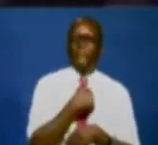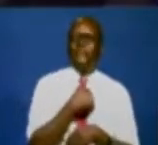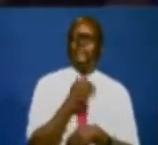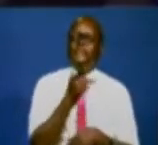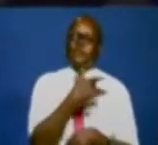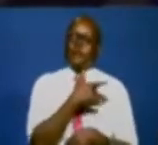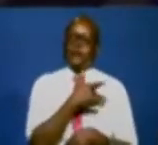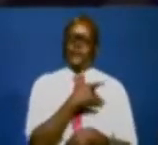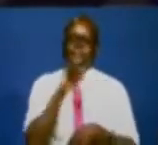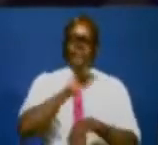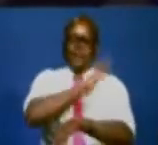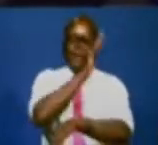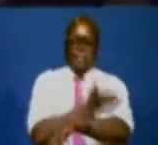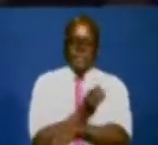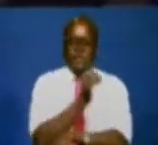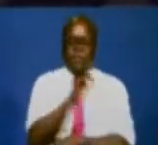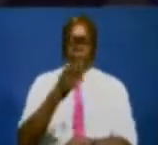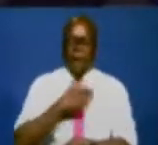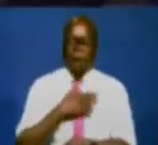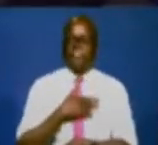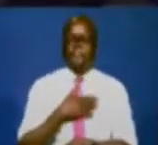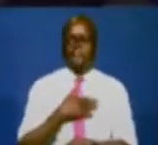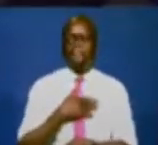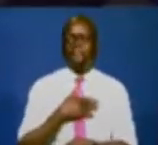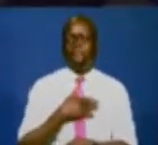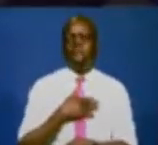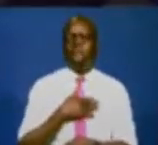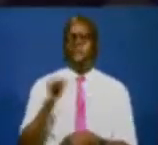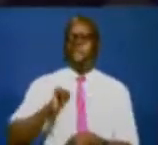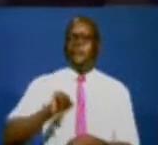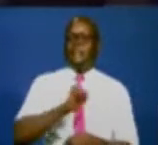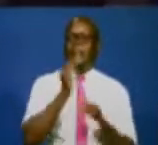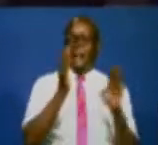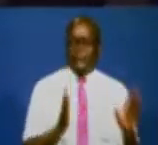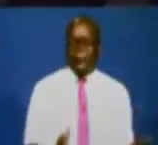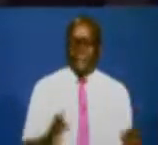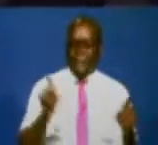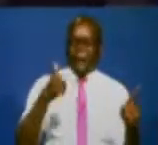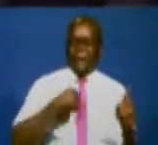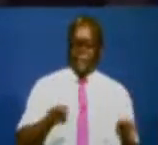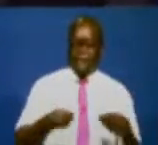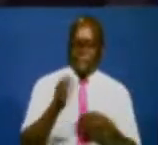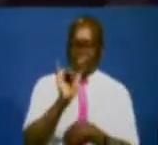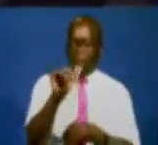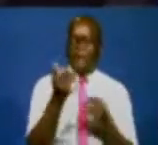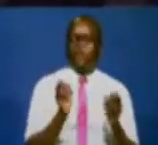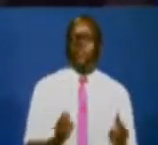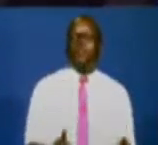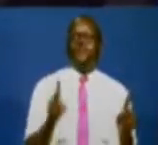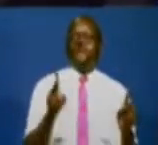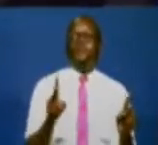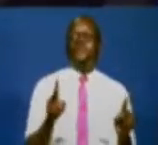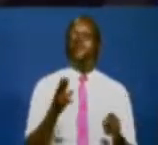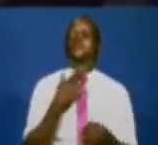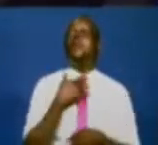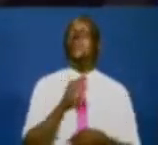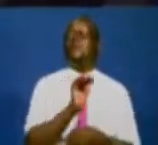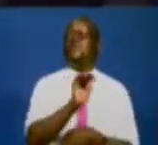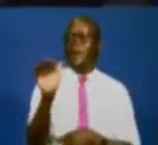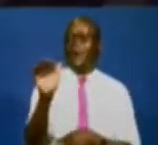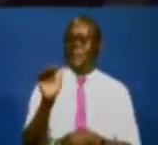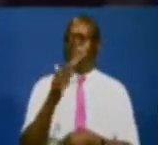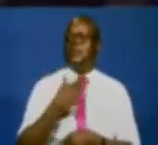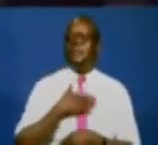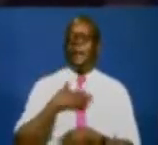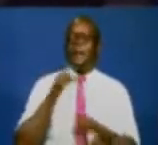the capacities of our fellow senators, let us give them that opportunity. And I wanted to ask my